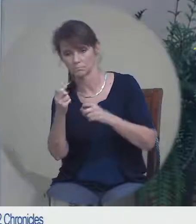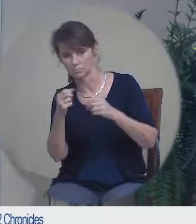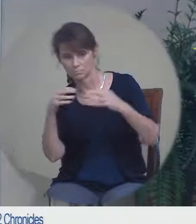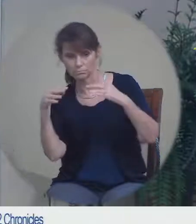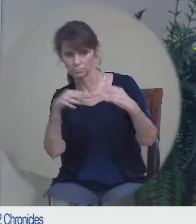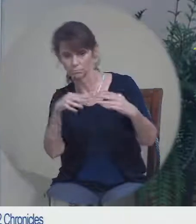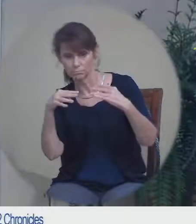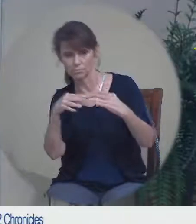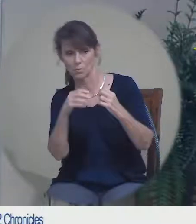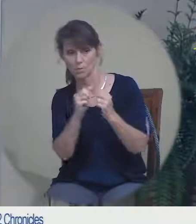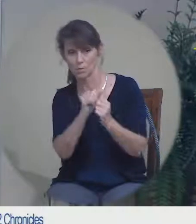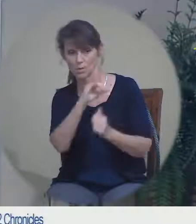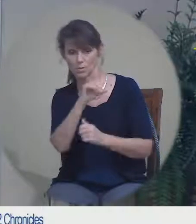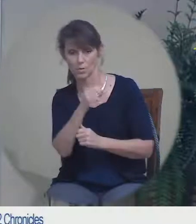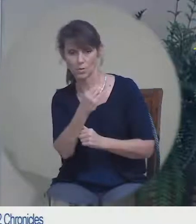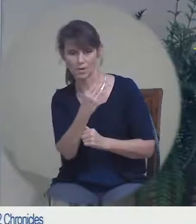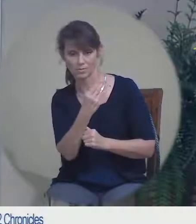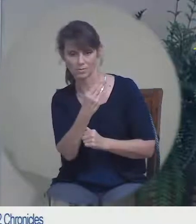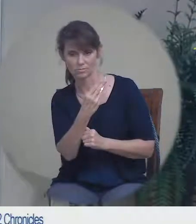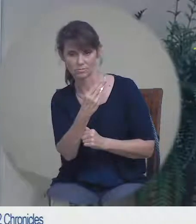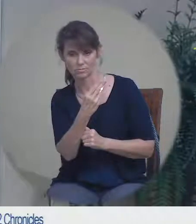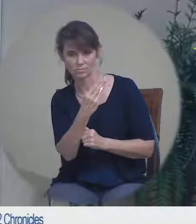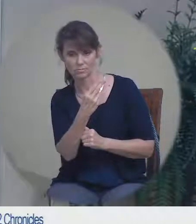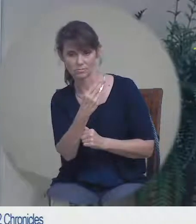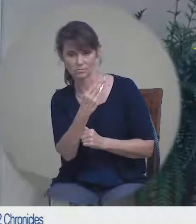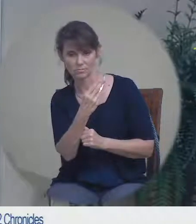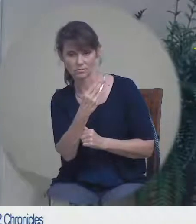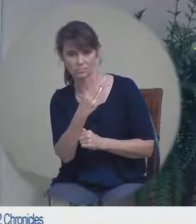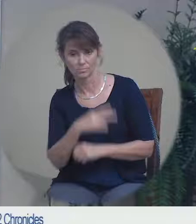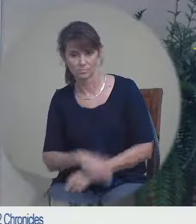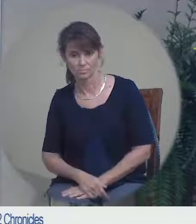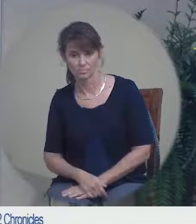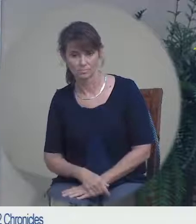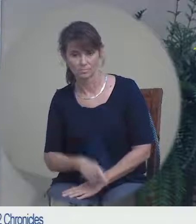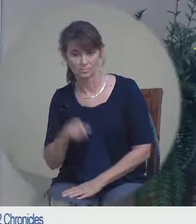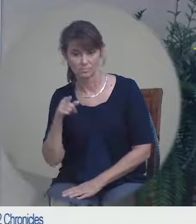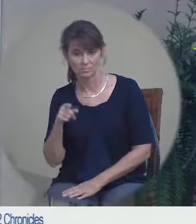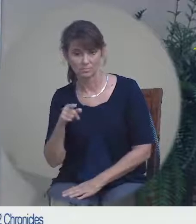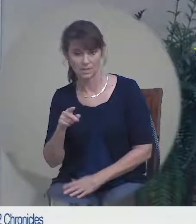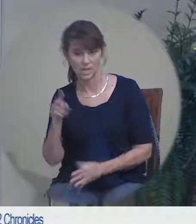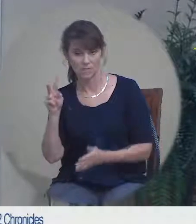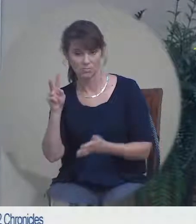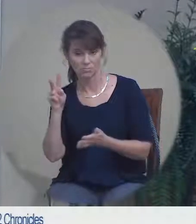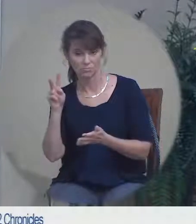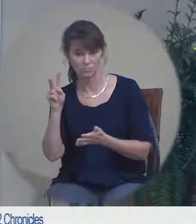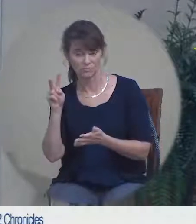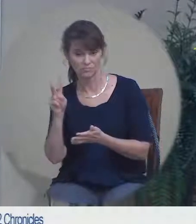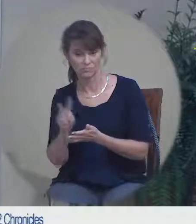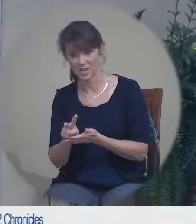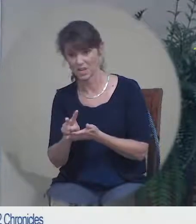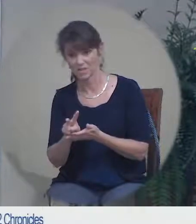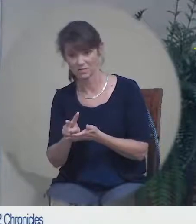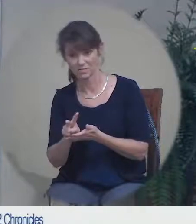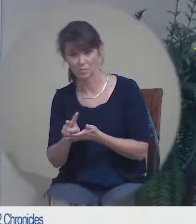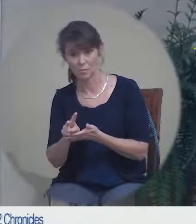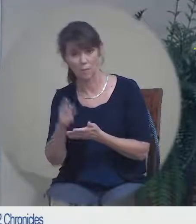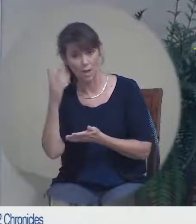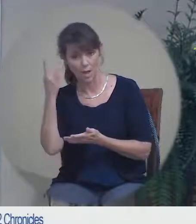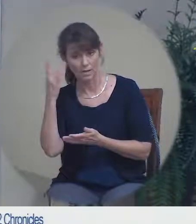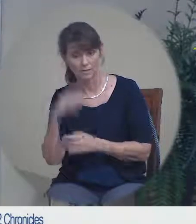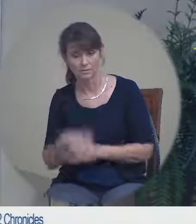the question is why did he lose? Well, he lost. Because you know what he did when he defeated